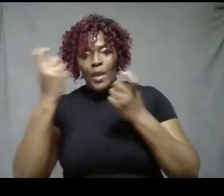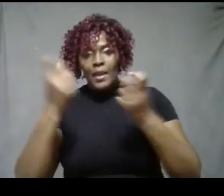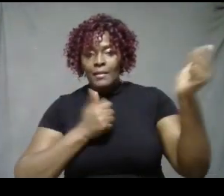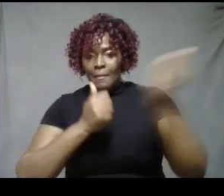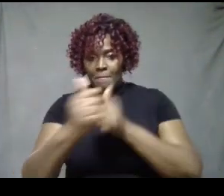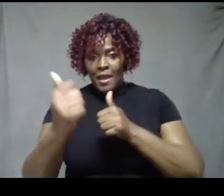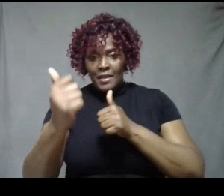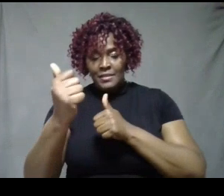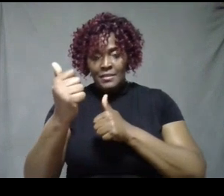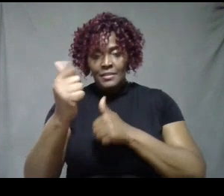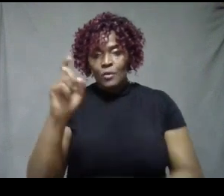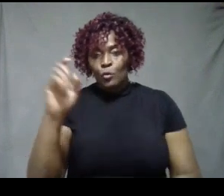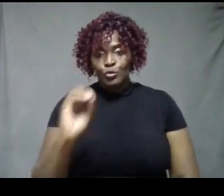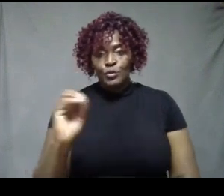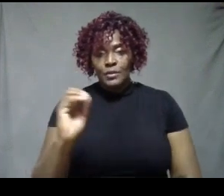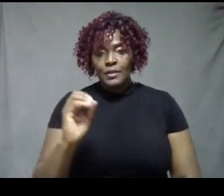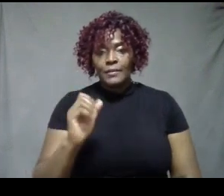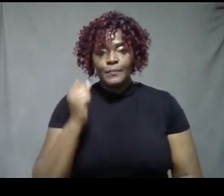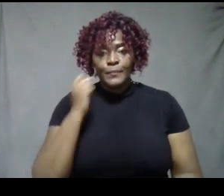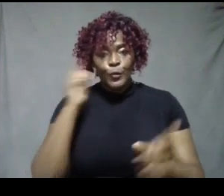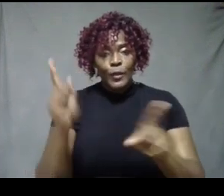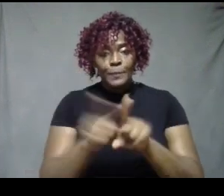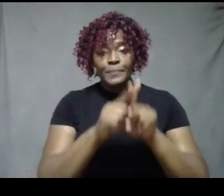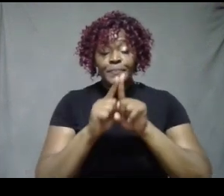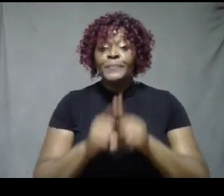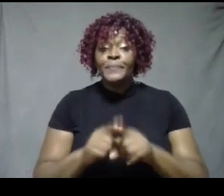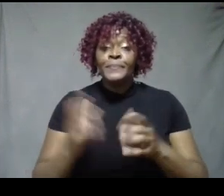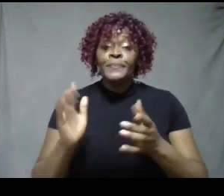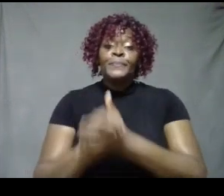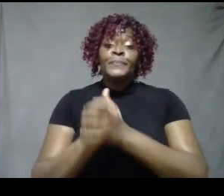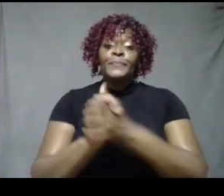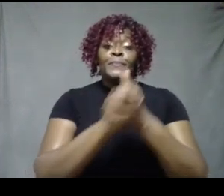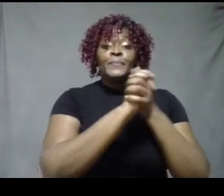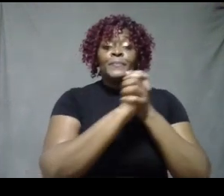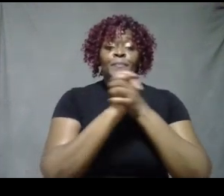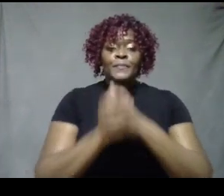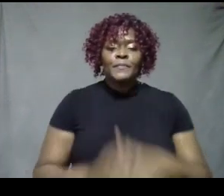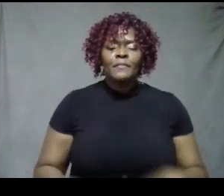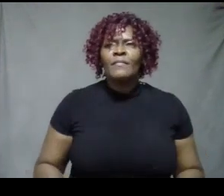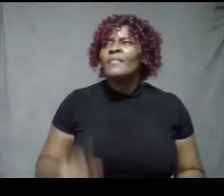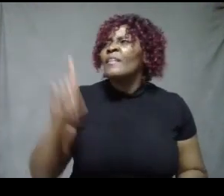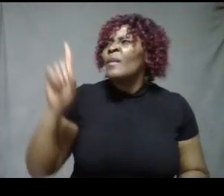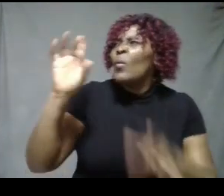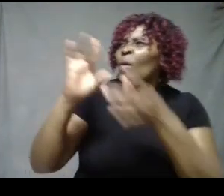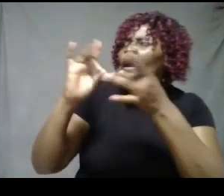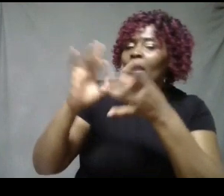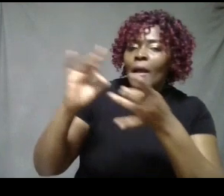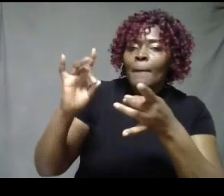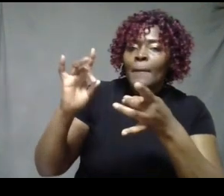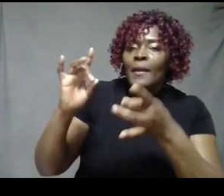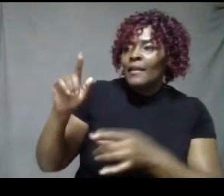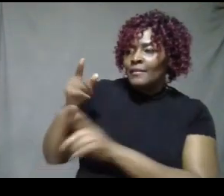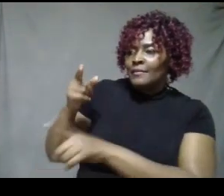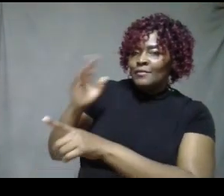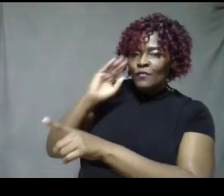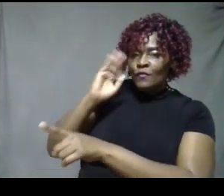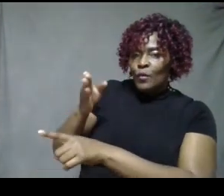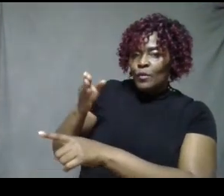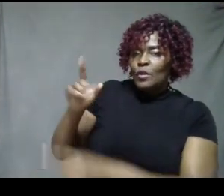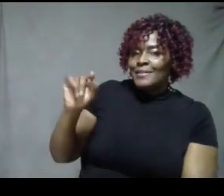passes unanimously. Congratulations. Just have one comment, Mayor, for time equities. Yes. I just